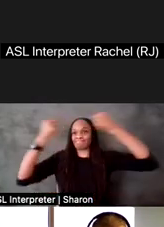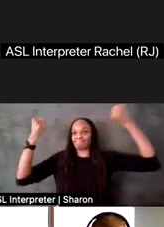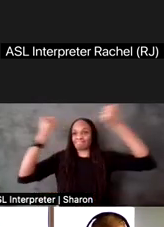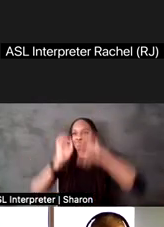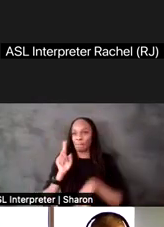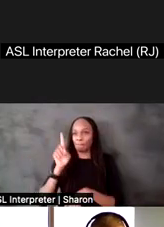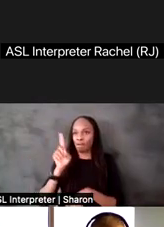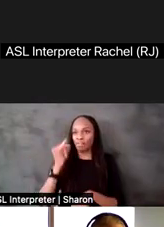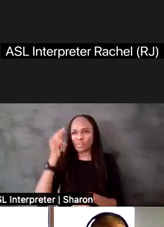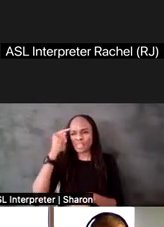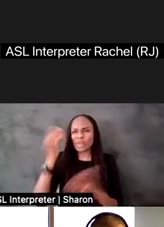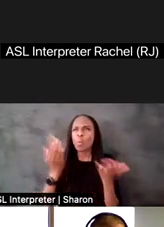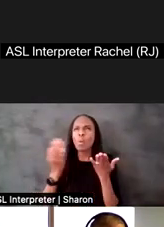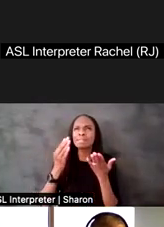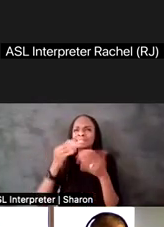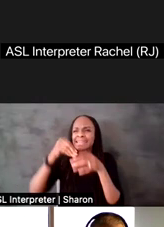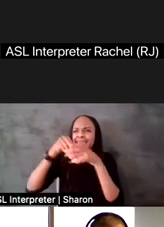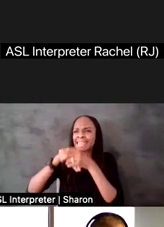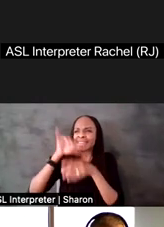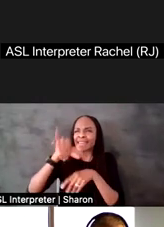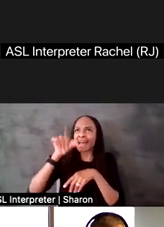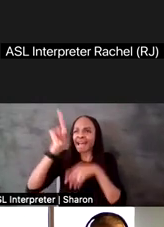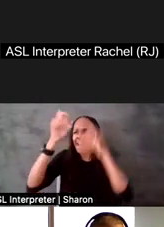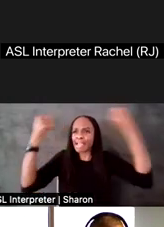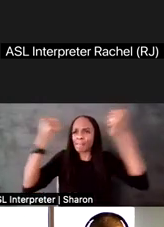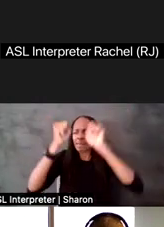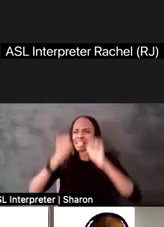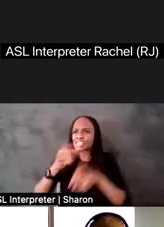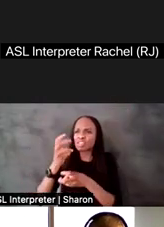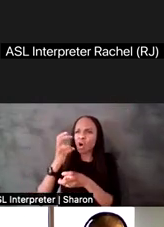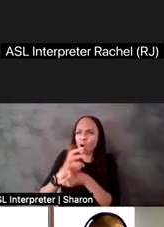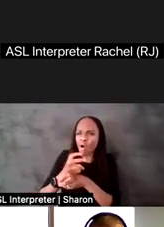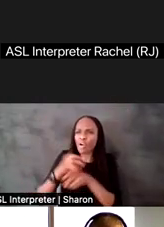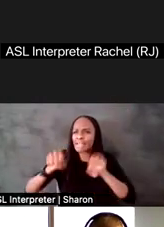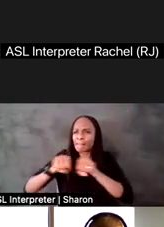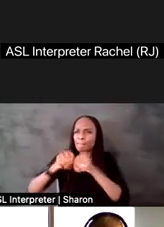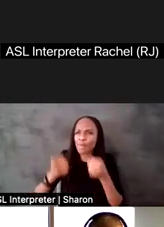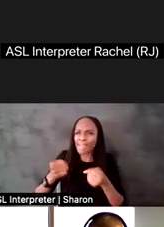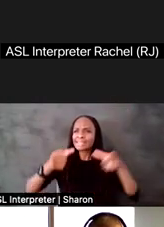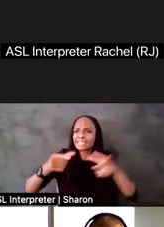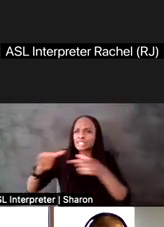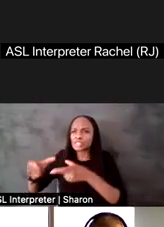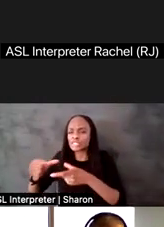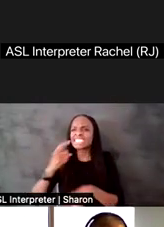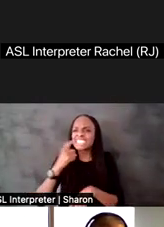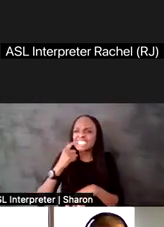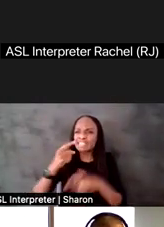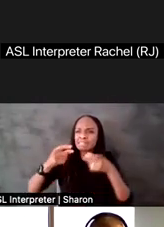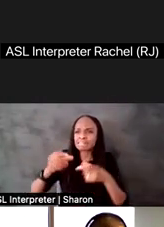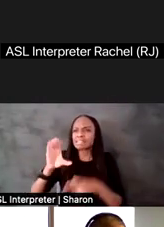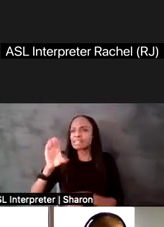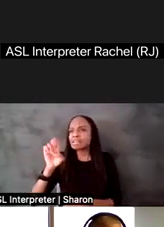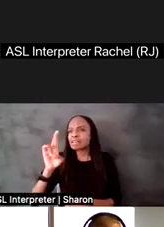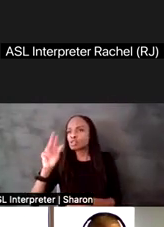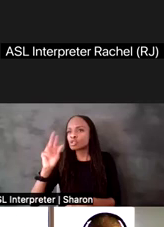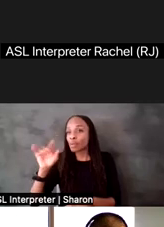what's in those cabinets, they're hard, breakable things, dishes, glasses, things of ceramics. In an earthquake,